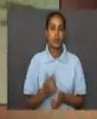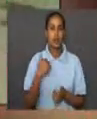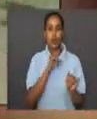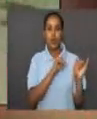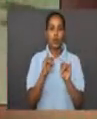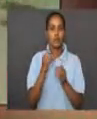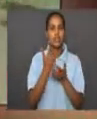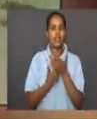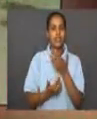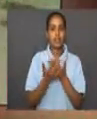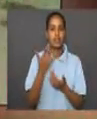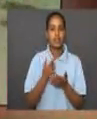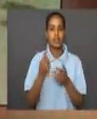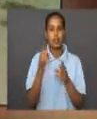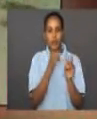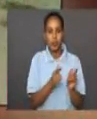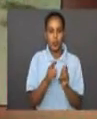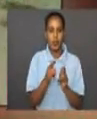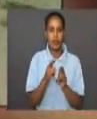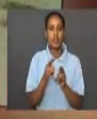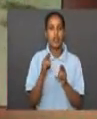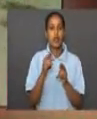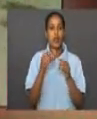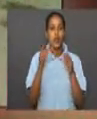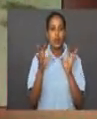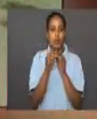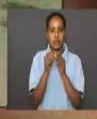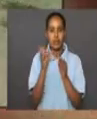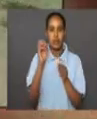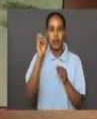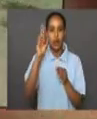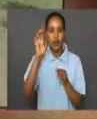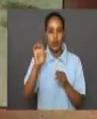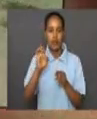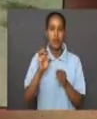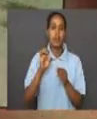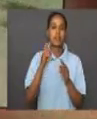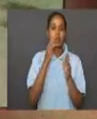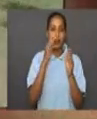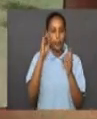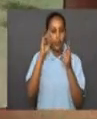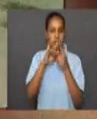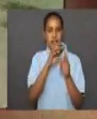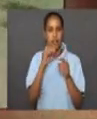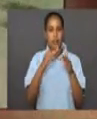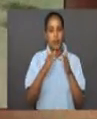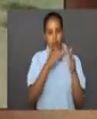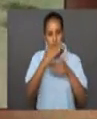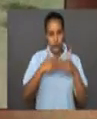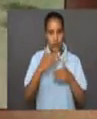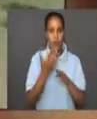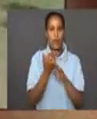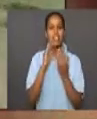We also discussed the methods for concentrating the ore, the purpose and process